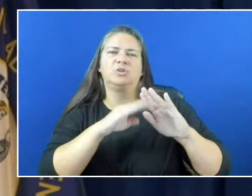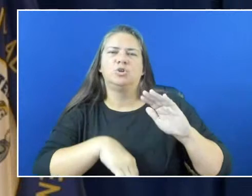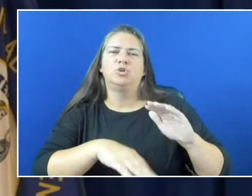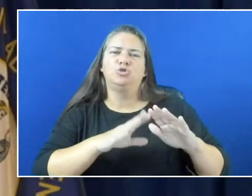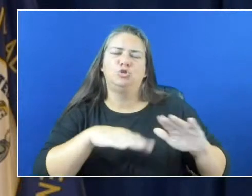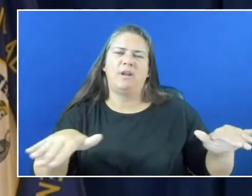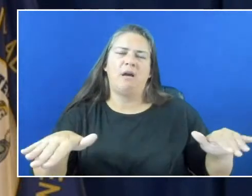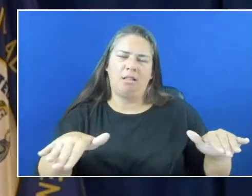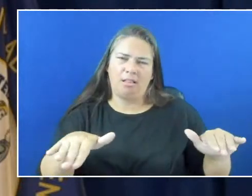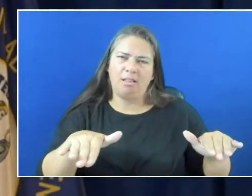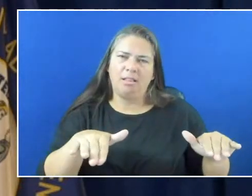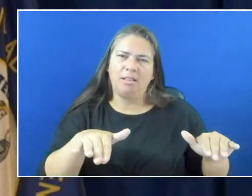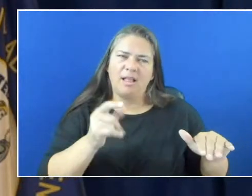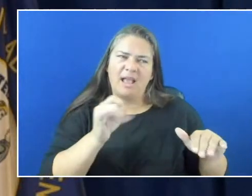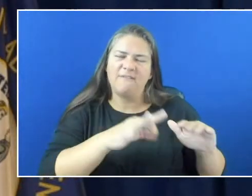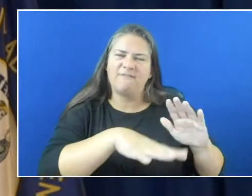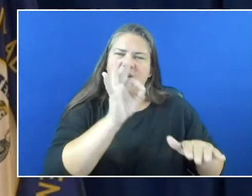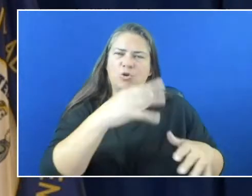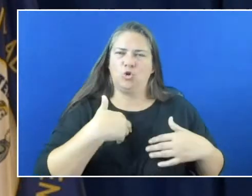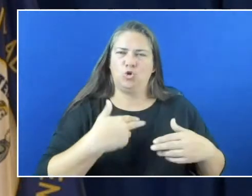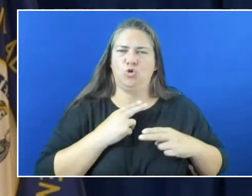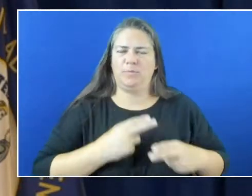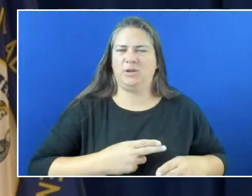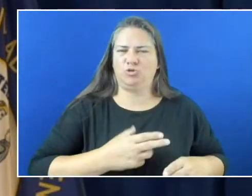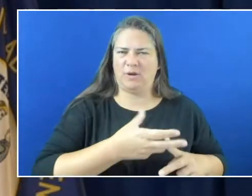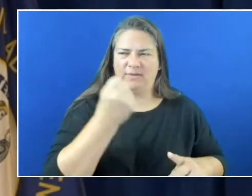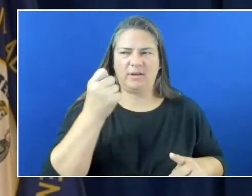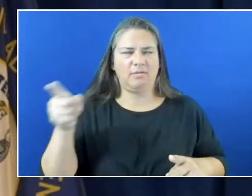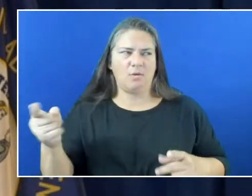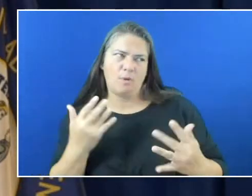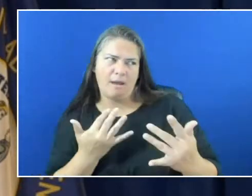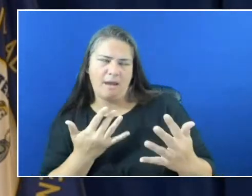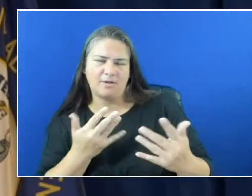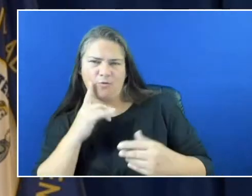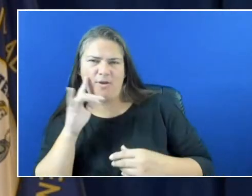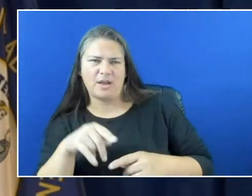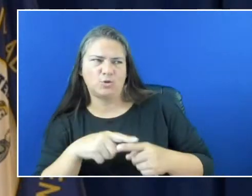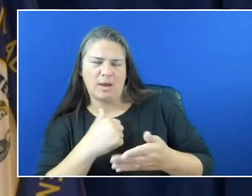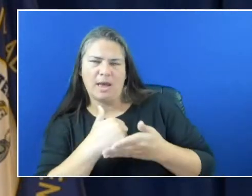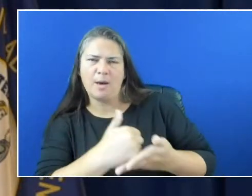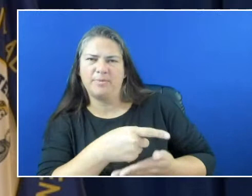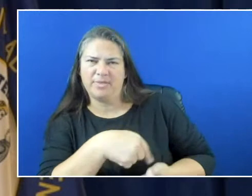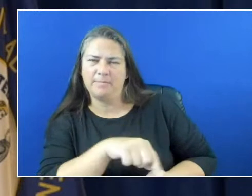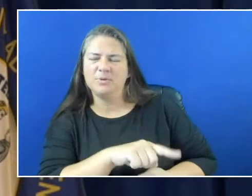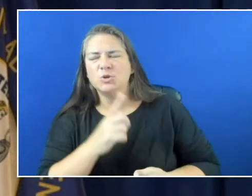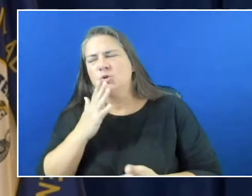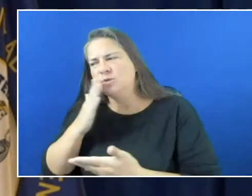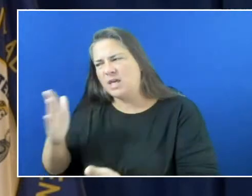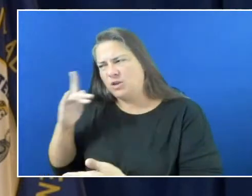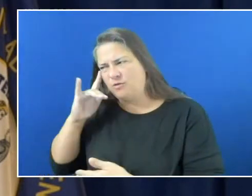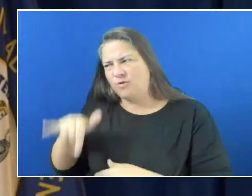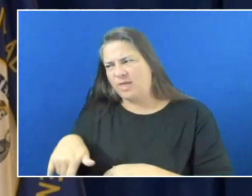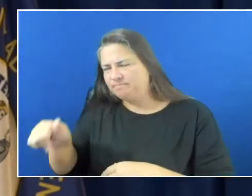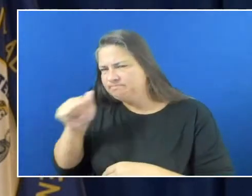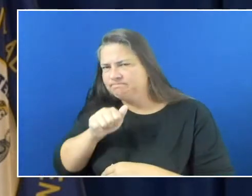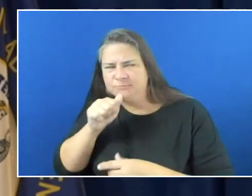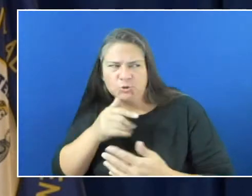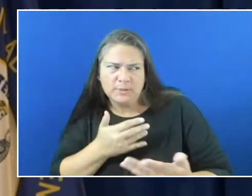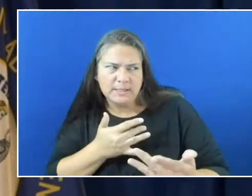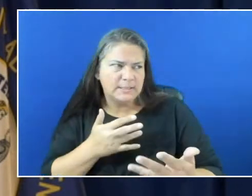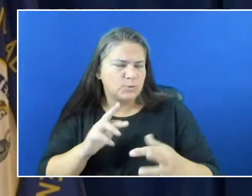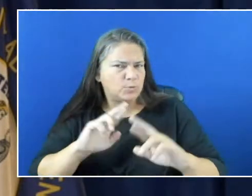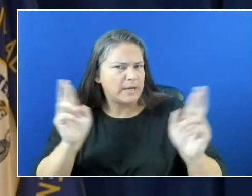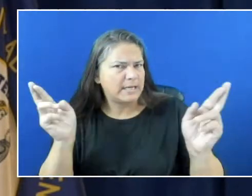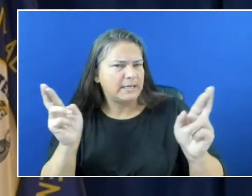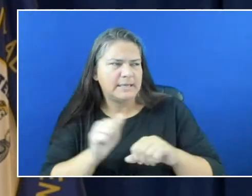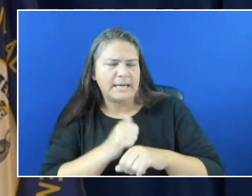Cecil for streamlining their efforts. Child Victim Advocacy Center, Barron River in Northern Kentucky stood at